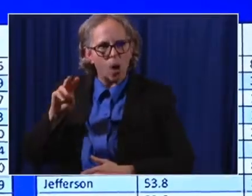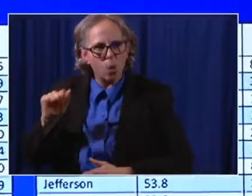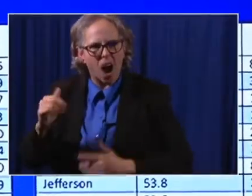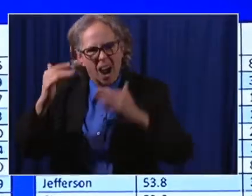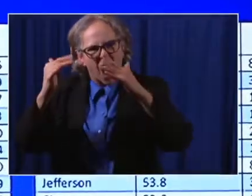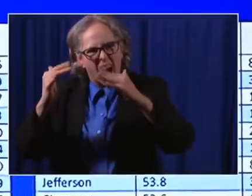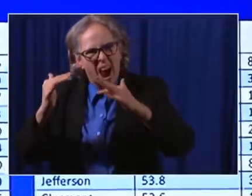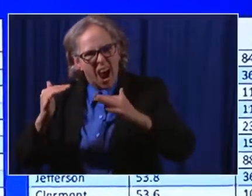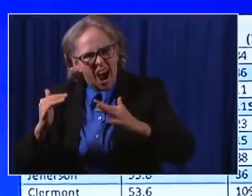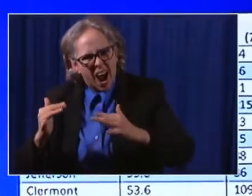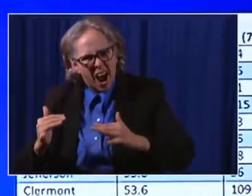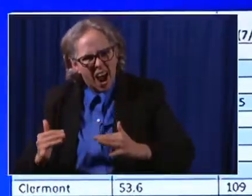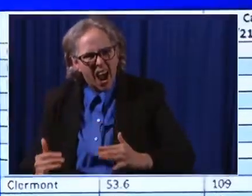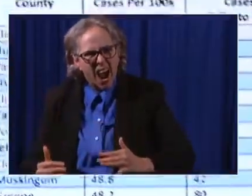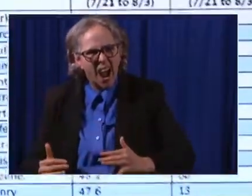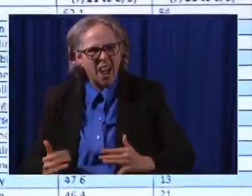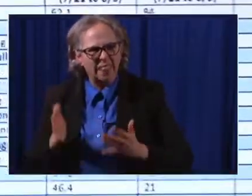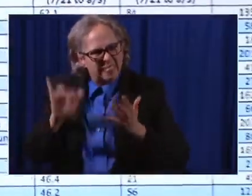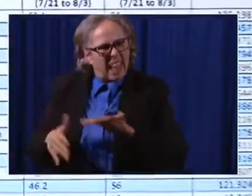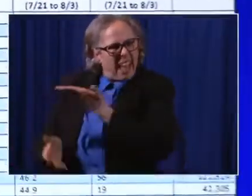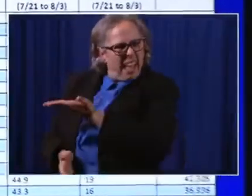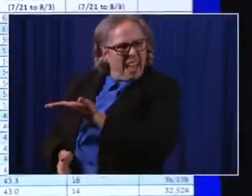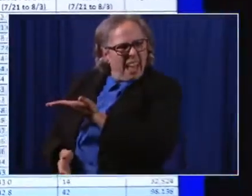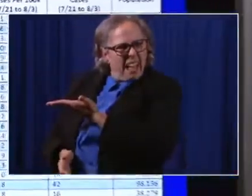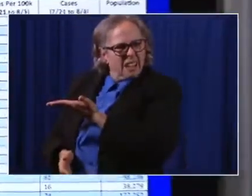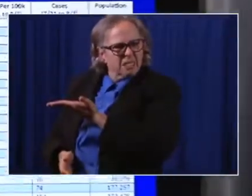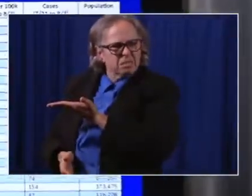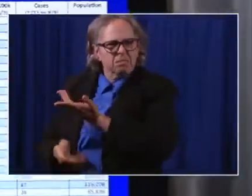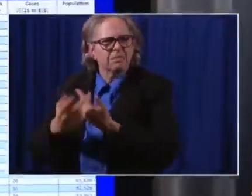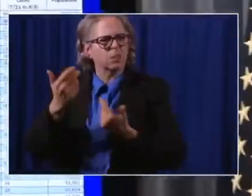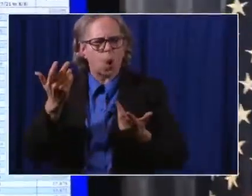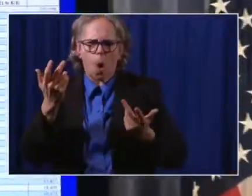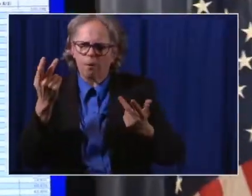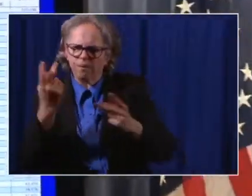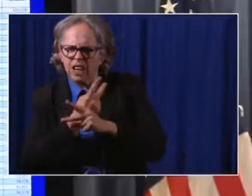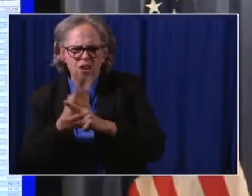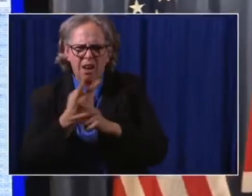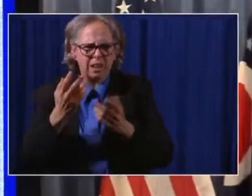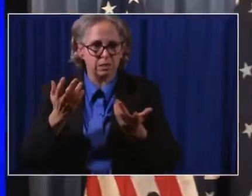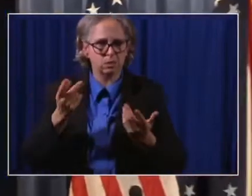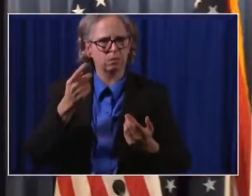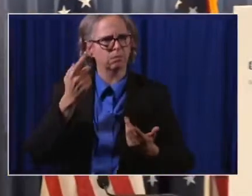this, but what it tells us is what the spread is,